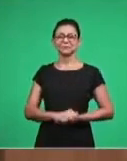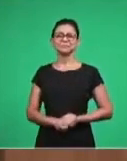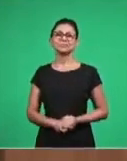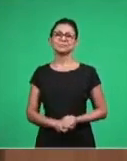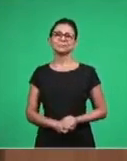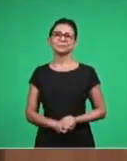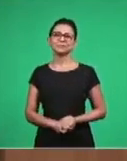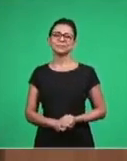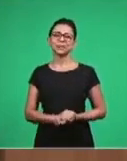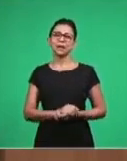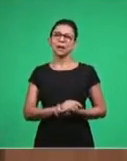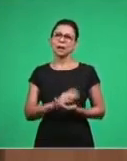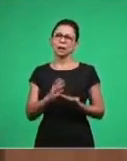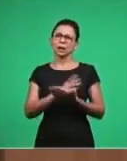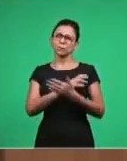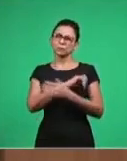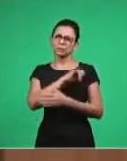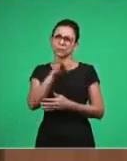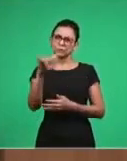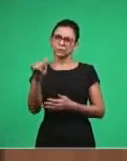Now, Pastor Daniel.